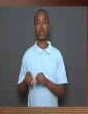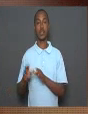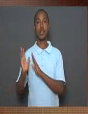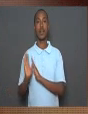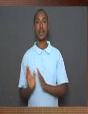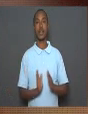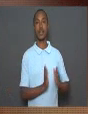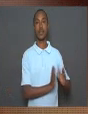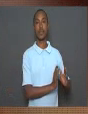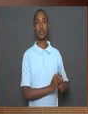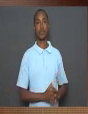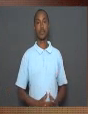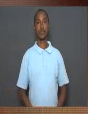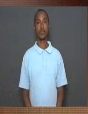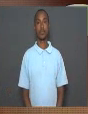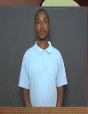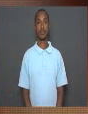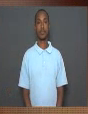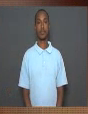Students, let's get ready.